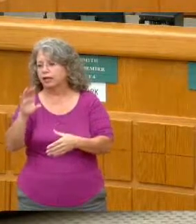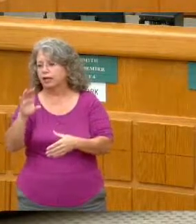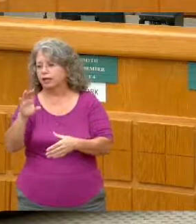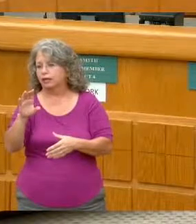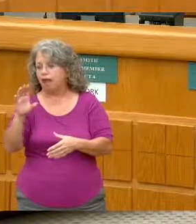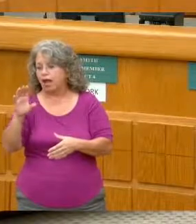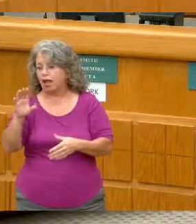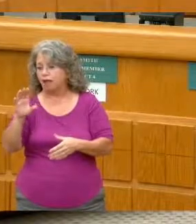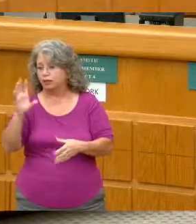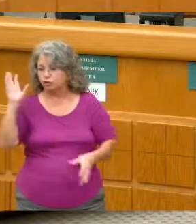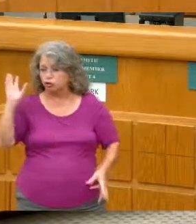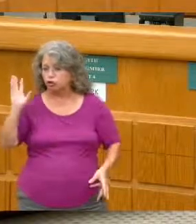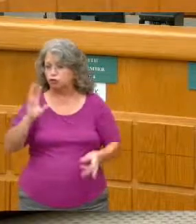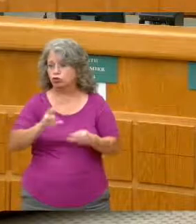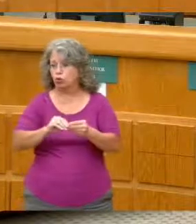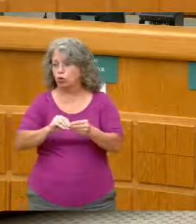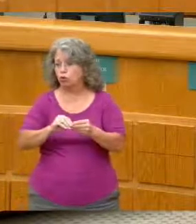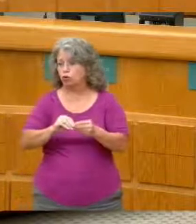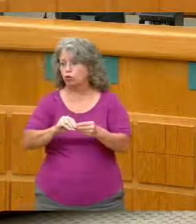know